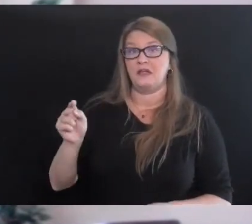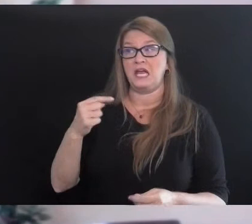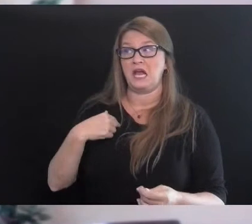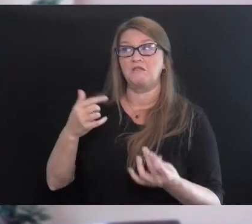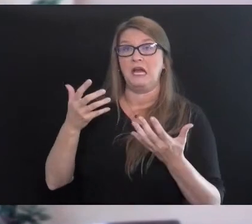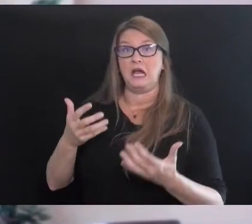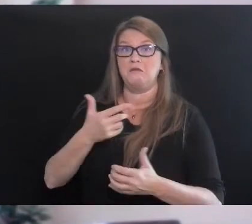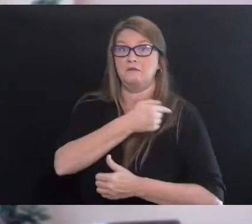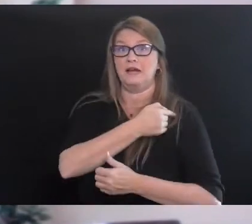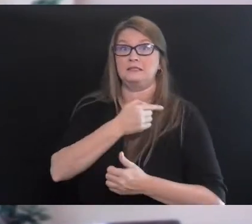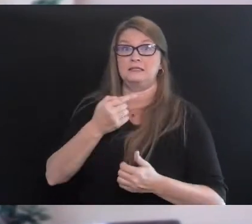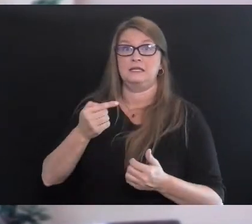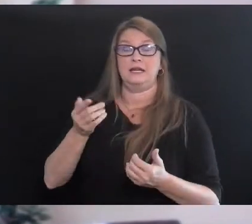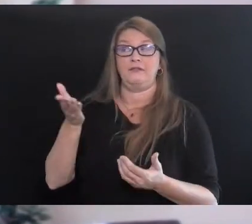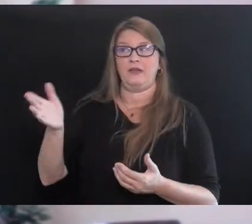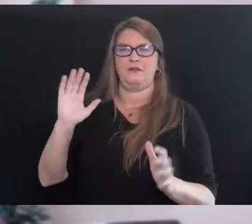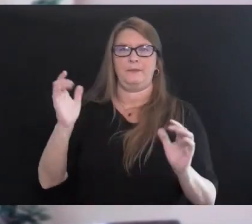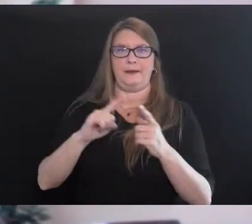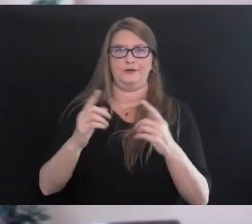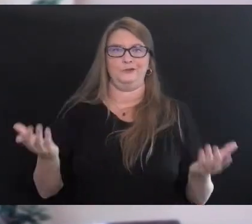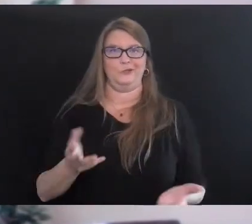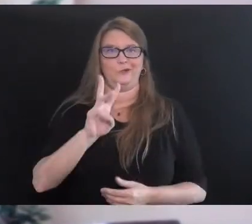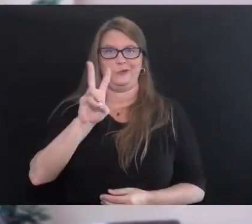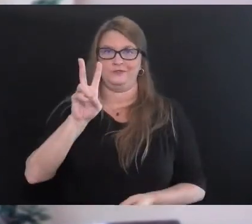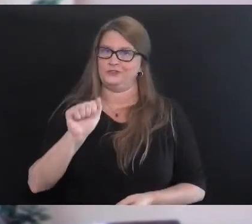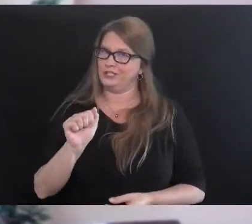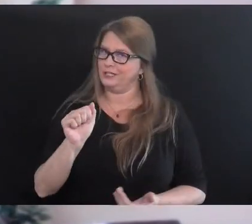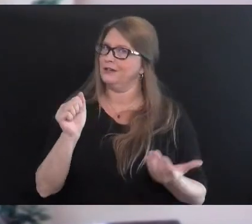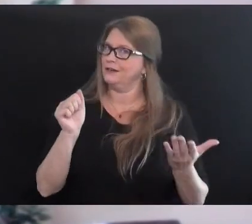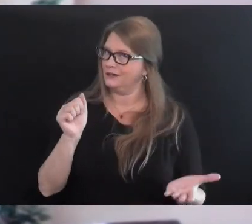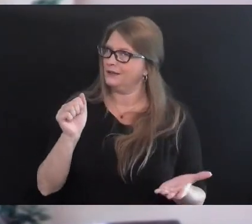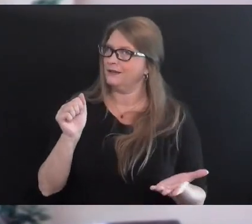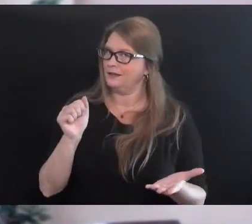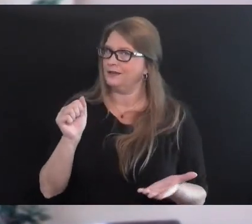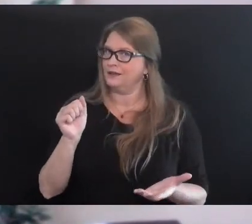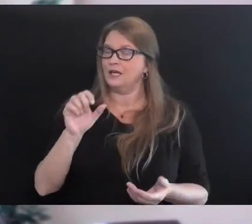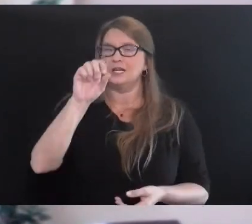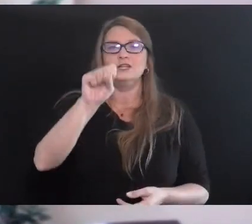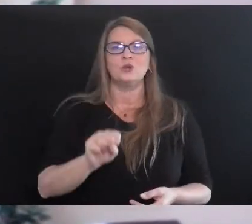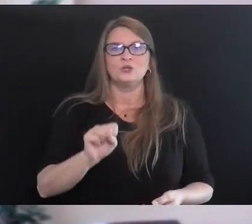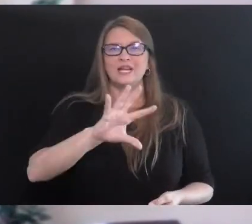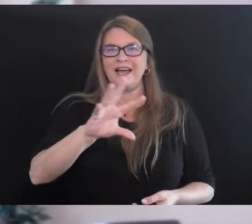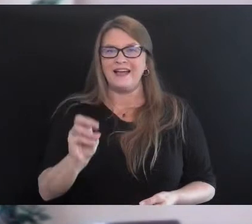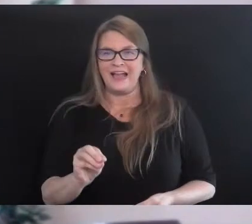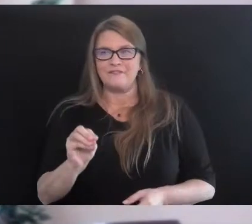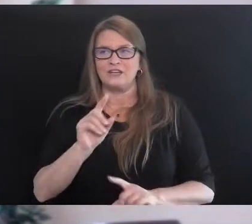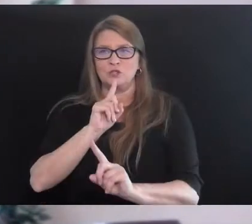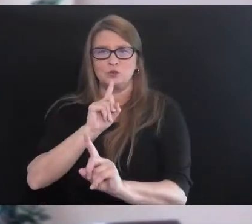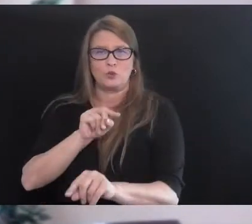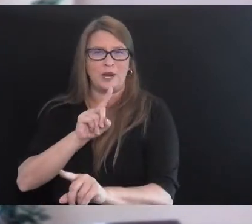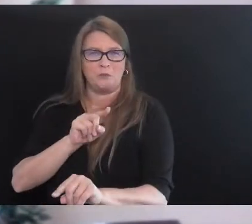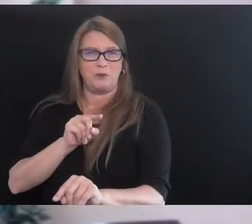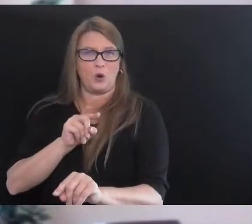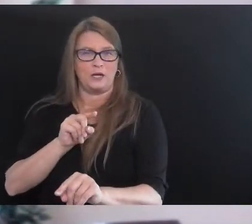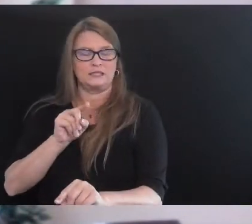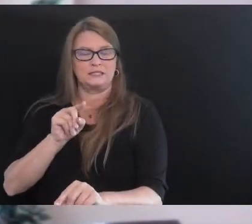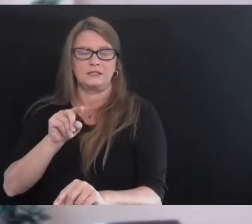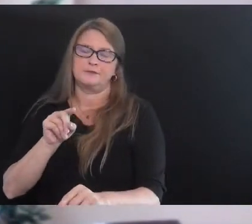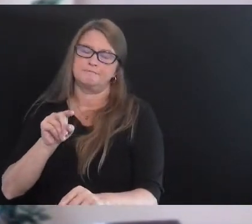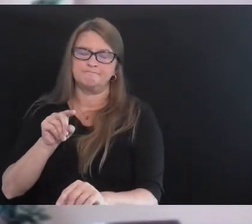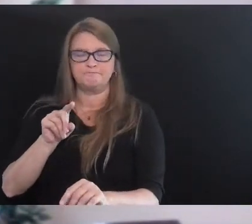vaccinated than West Virginia is. So even though South Africa is reporting there are lower numbers